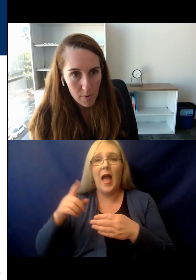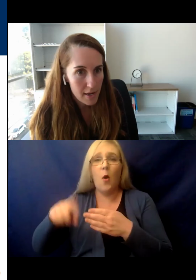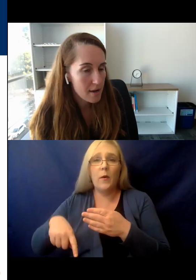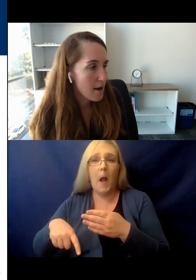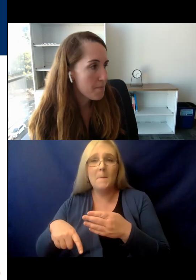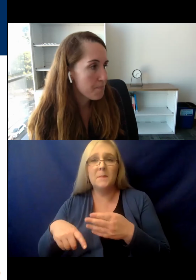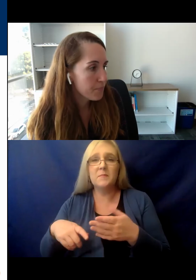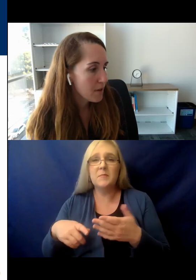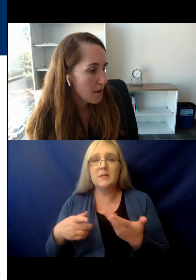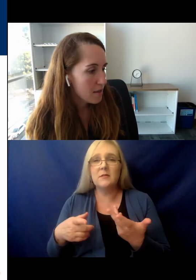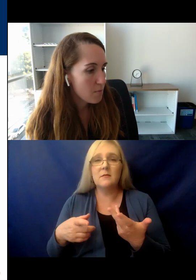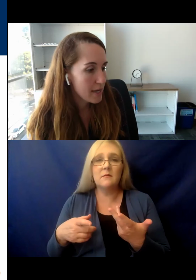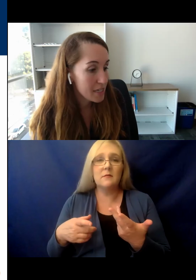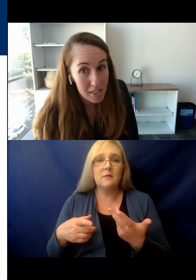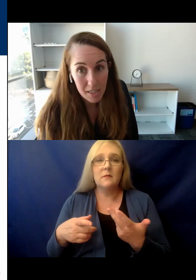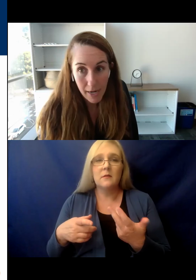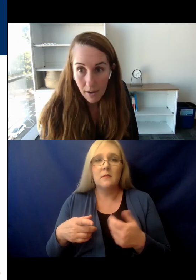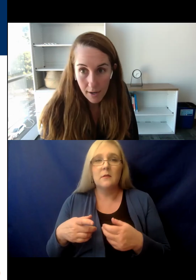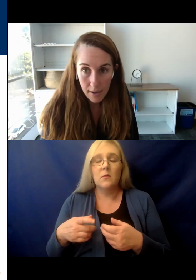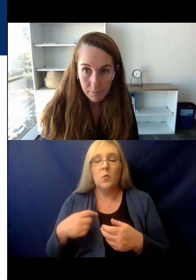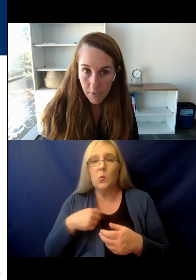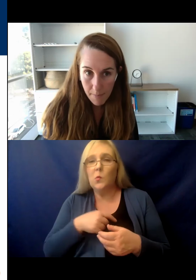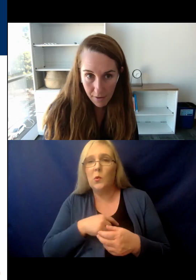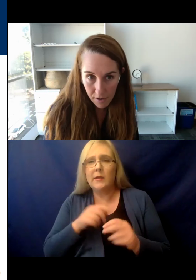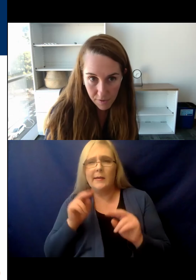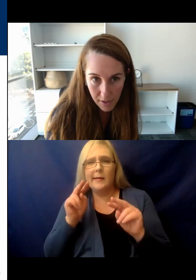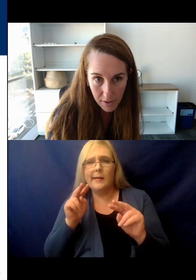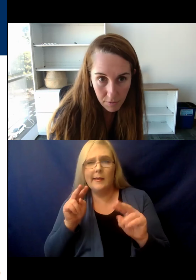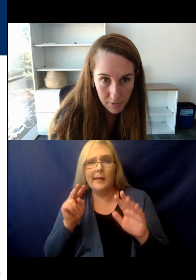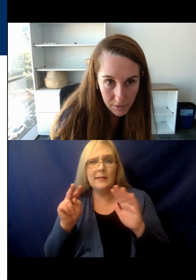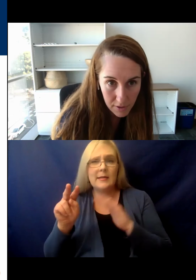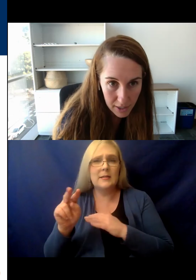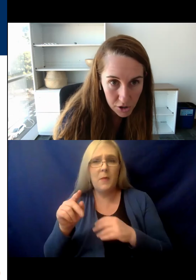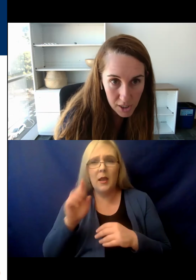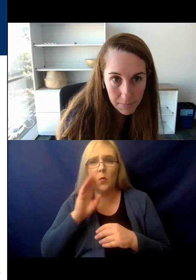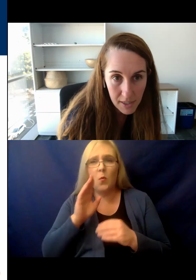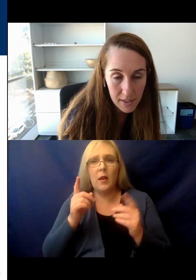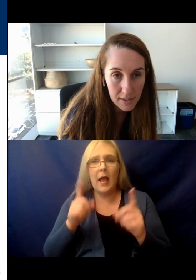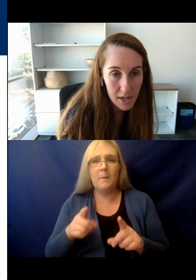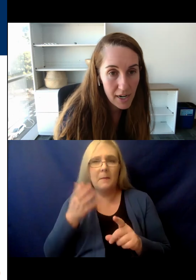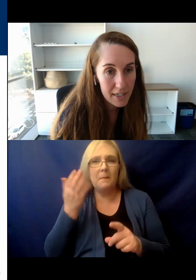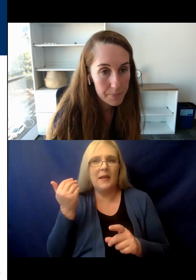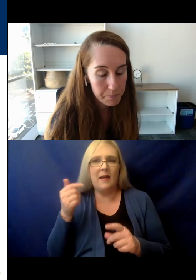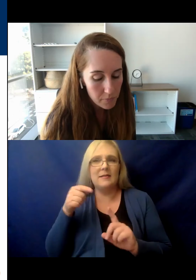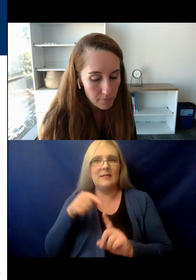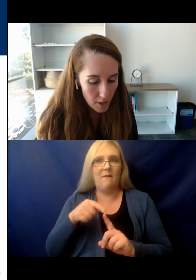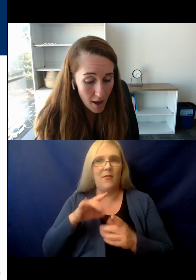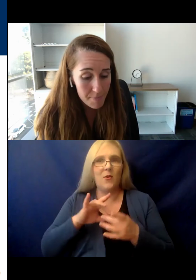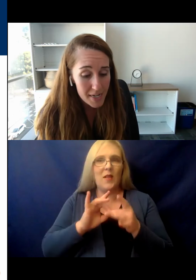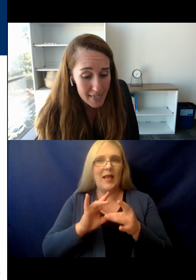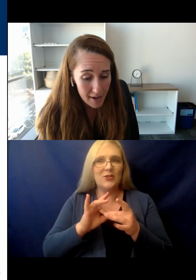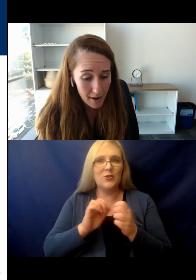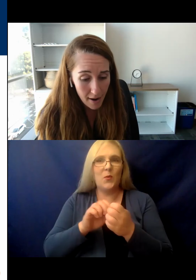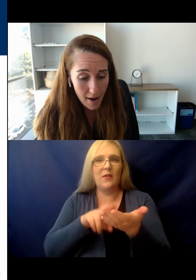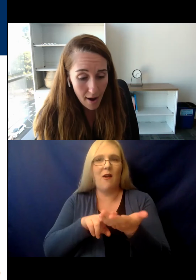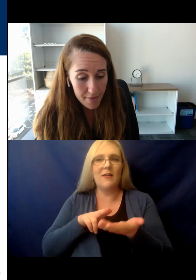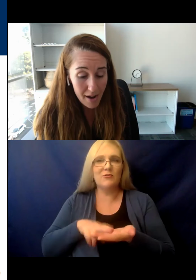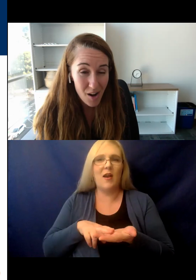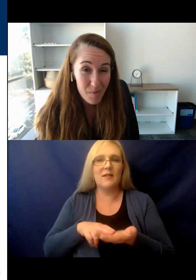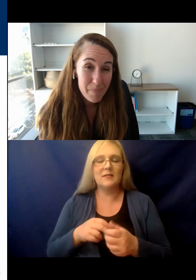that we anticipate are going to come out of these relationships and these contracts. The